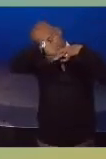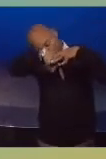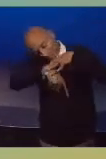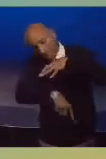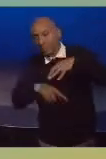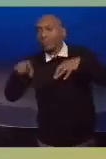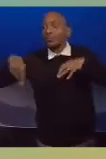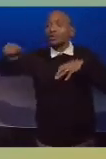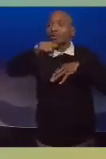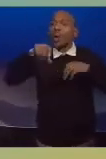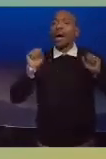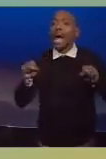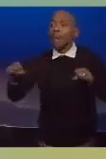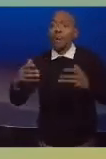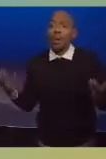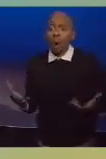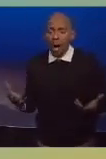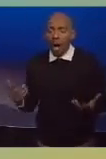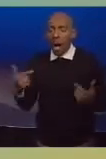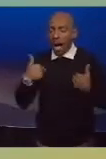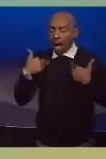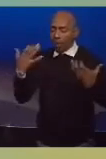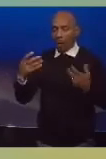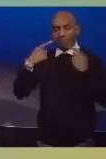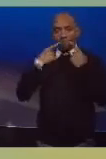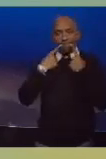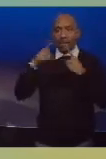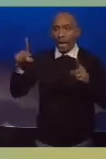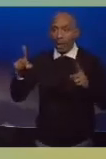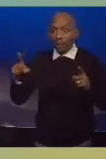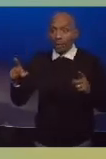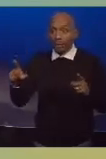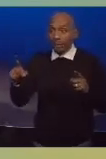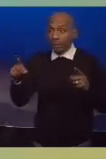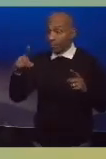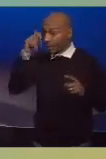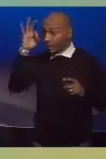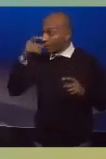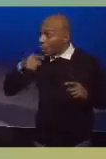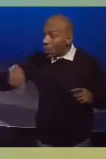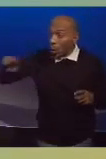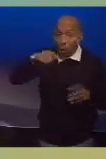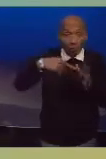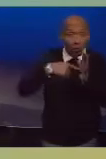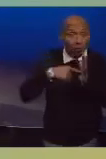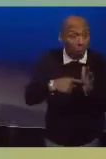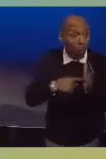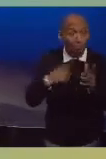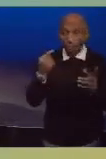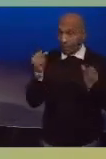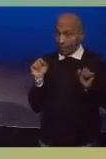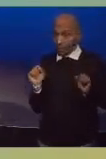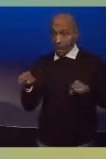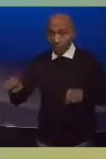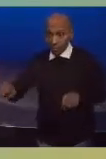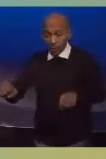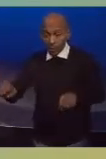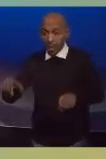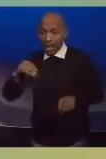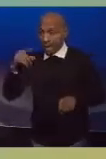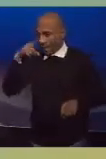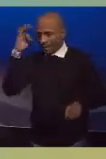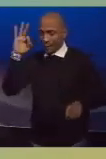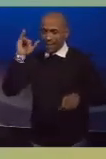fact, today I'm happy to announce that because all of you have shown what's possible, because